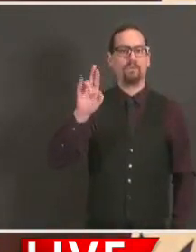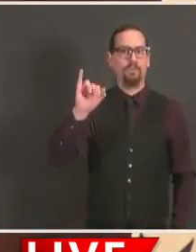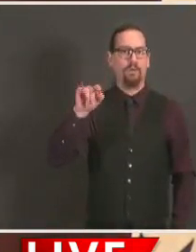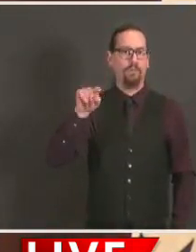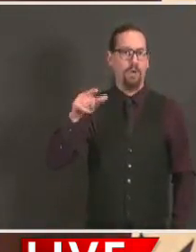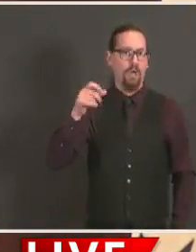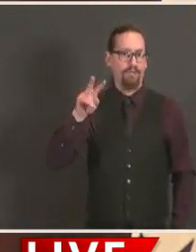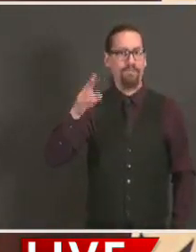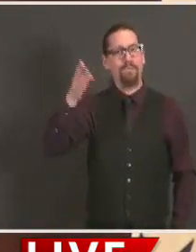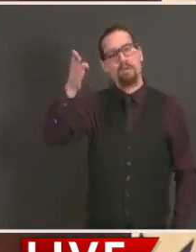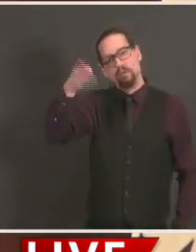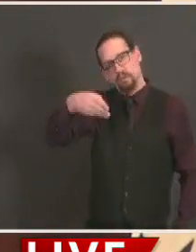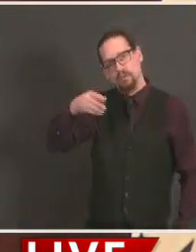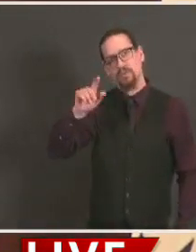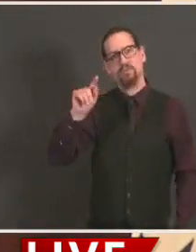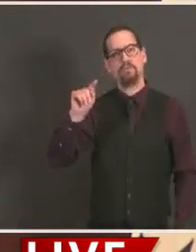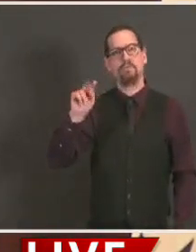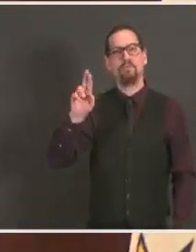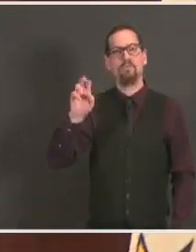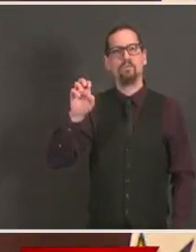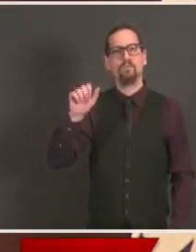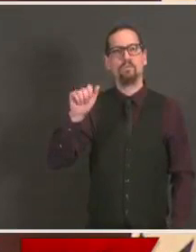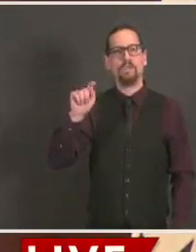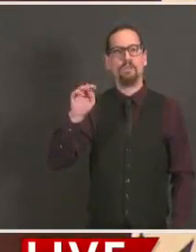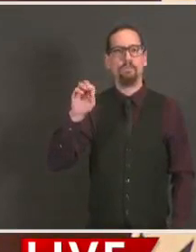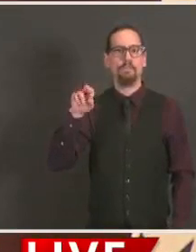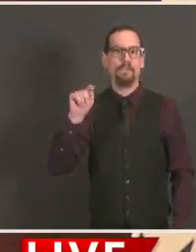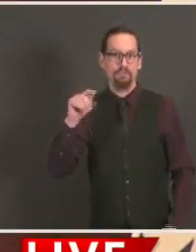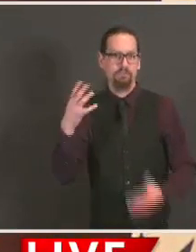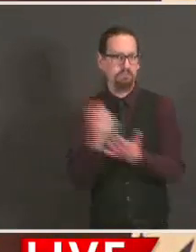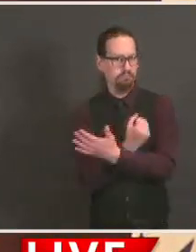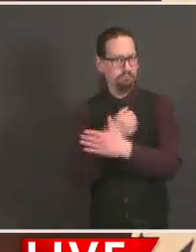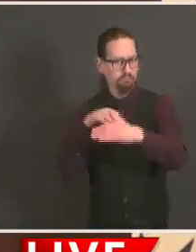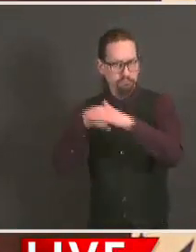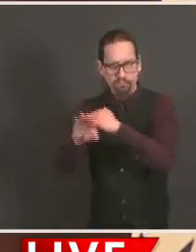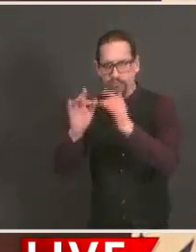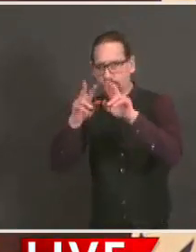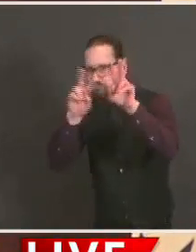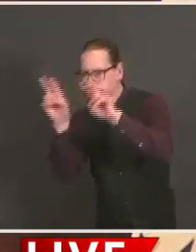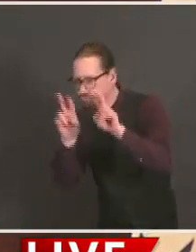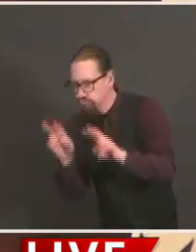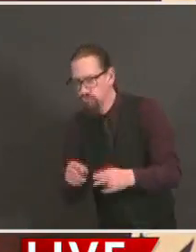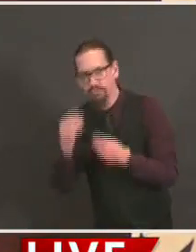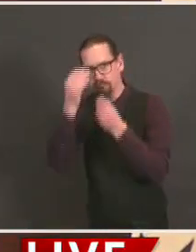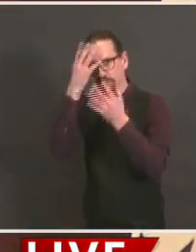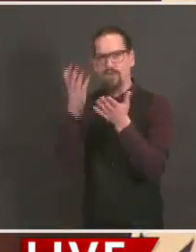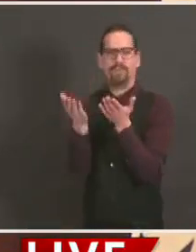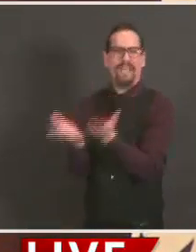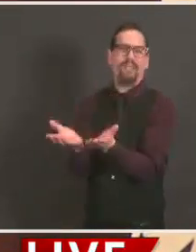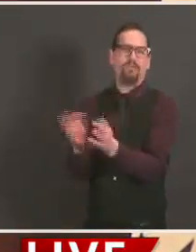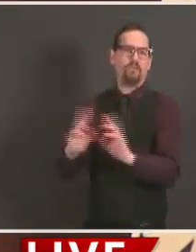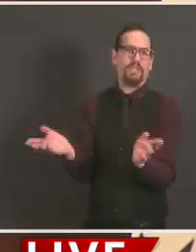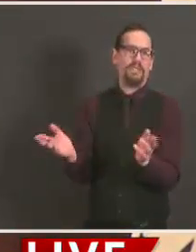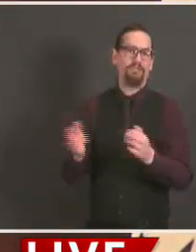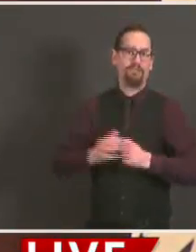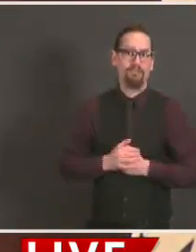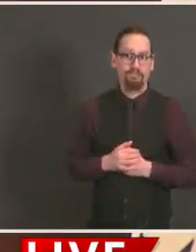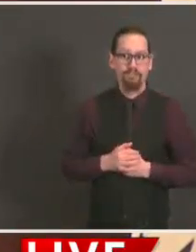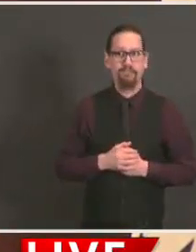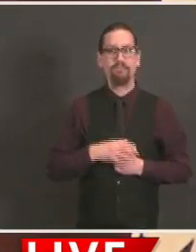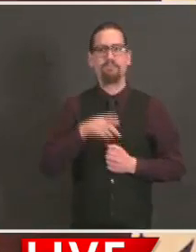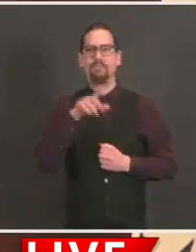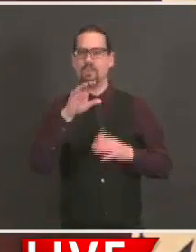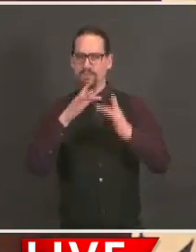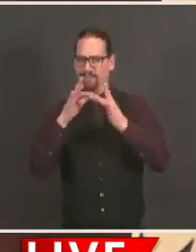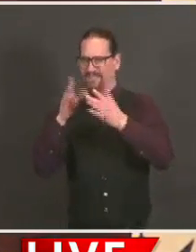covid.ri.gov/treatment. At some sites, you can find out how to access treatment. At that site, you can